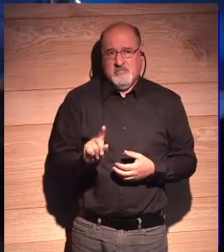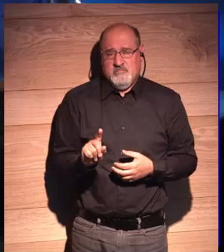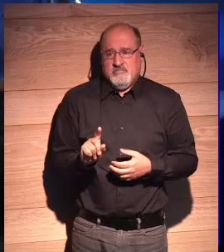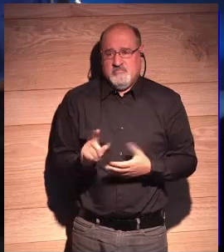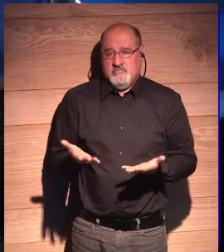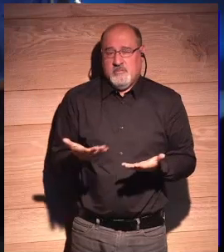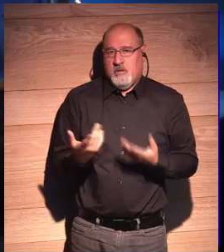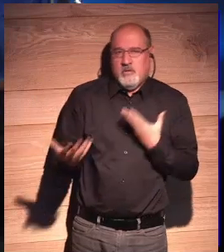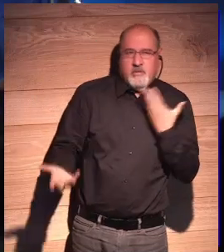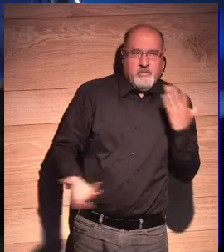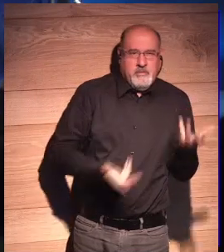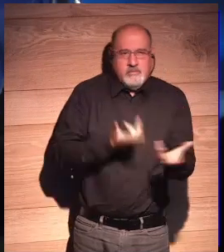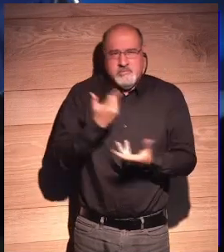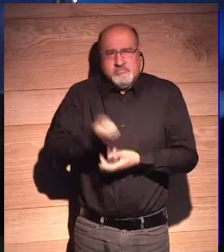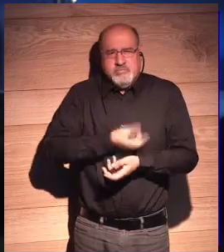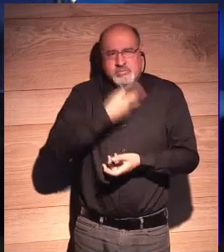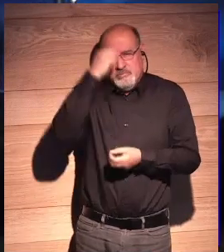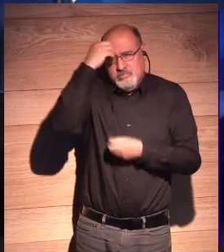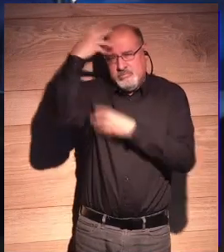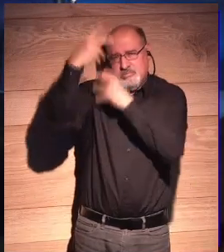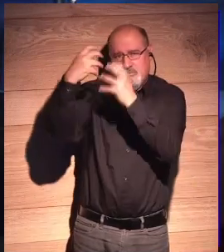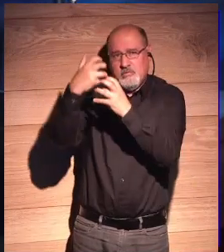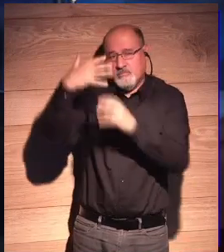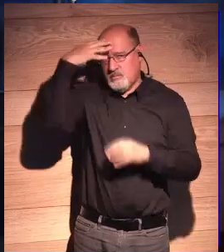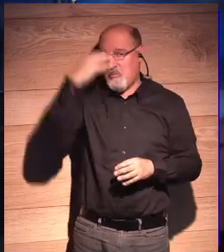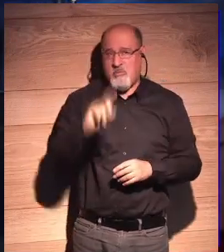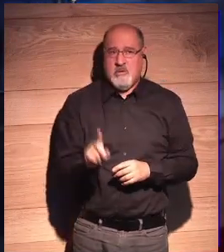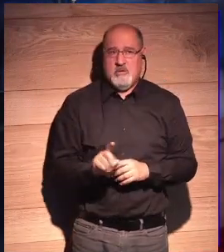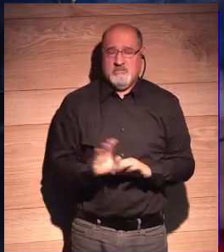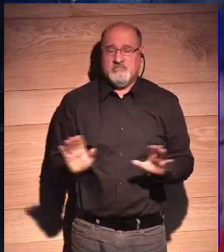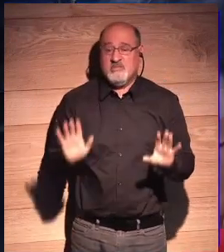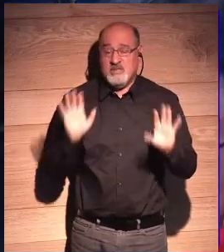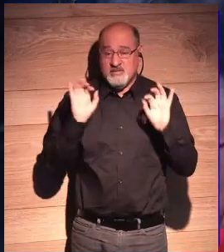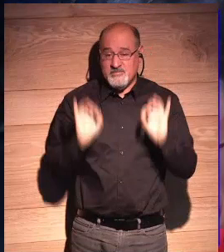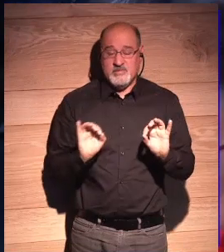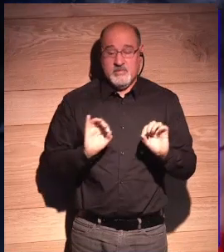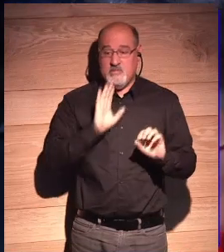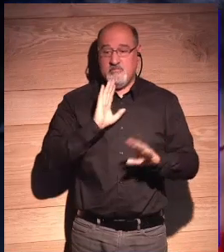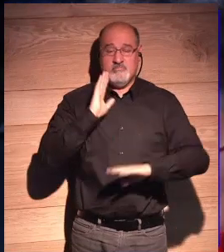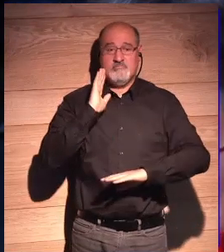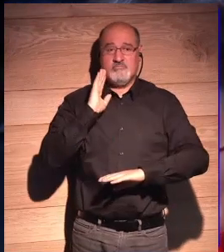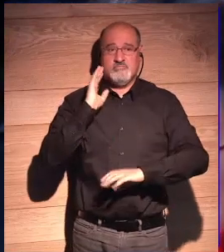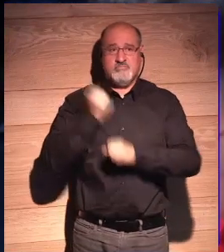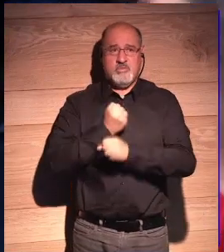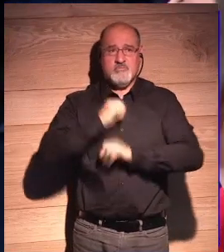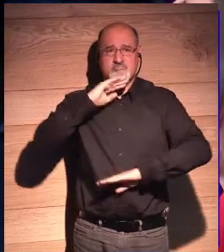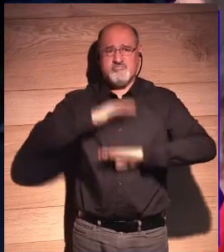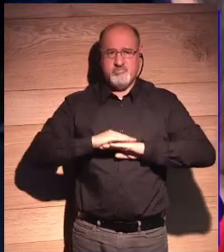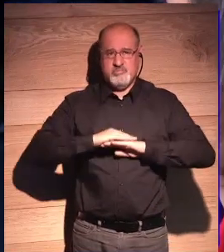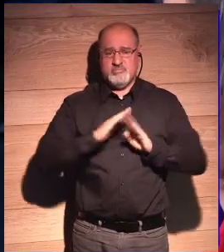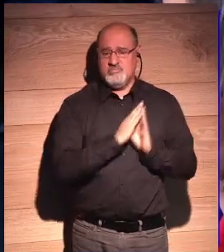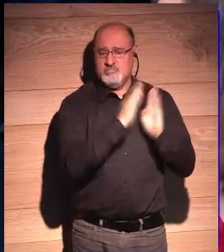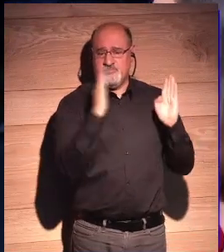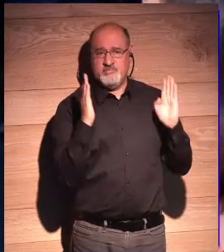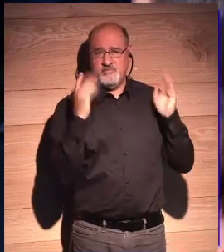it has to be, and I would do work while very inspired, and then I would do other work while I was not at all inspired, but I